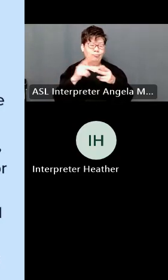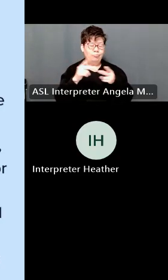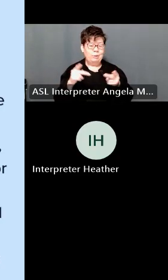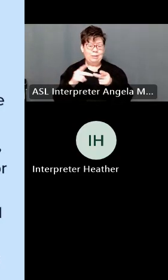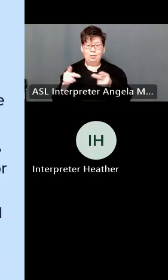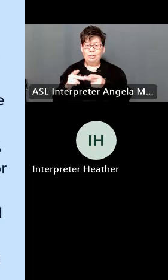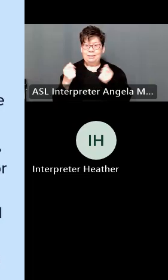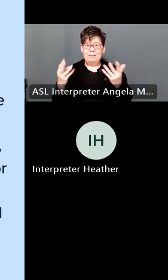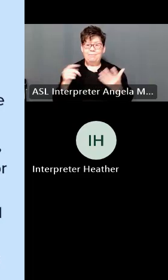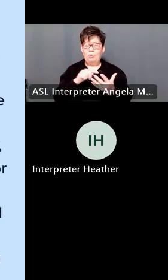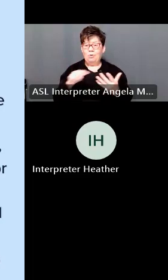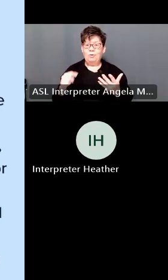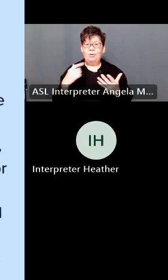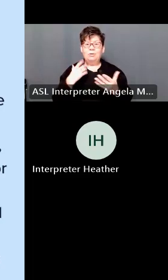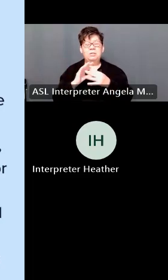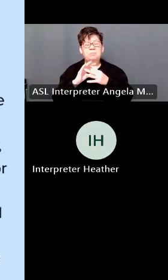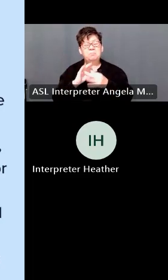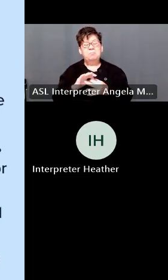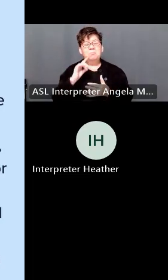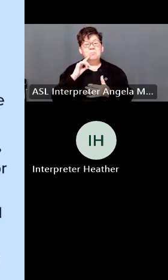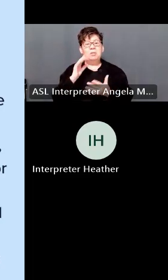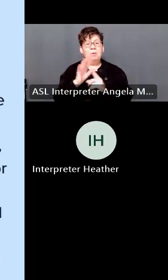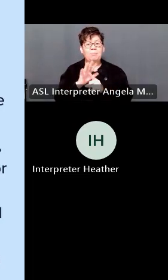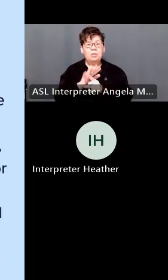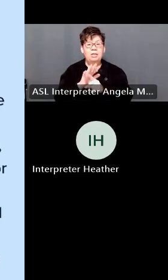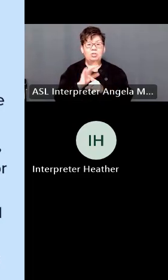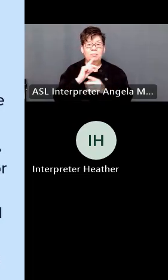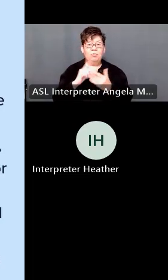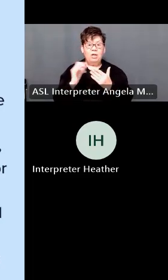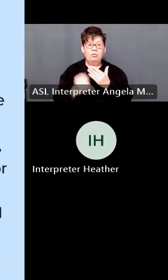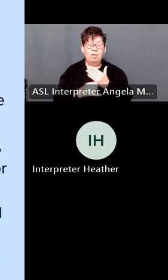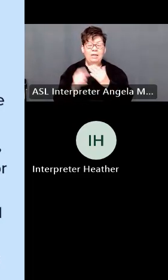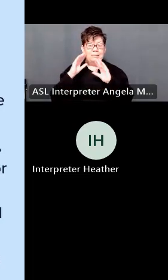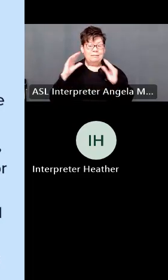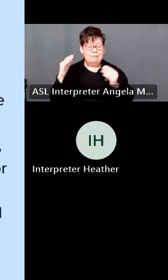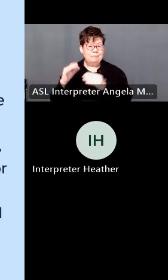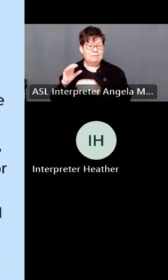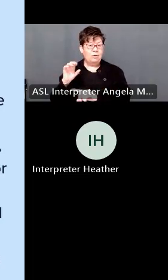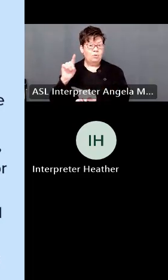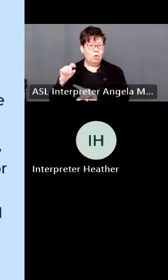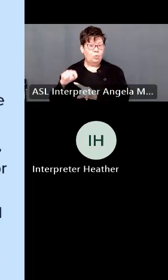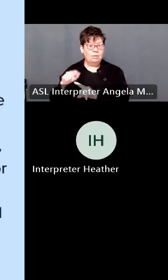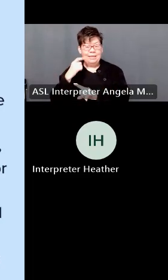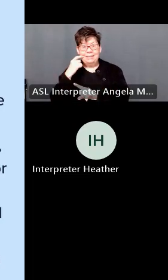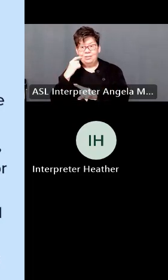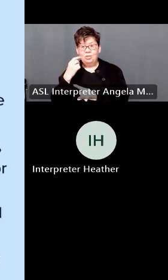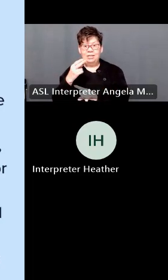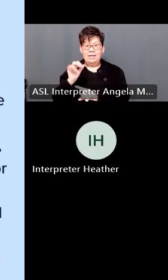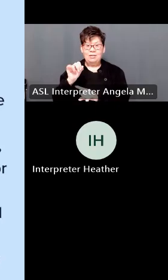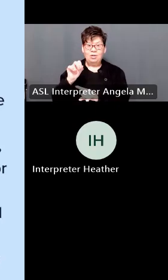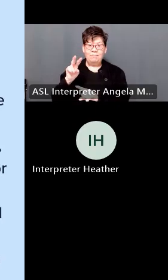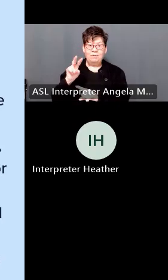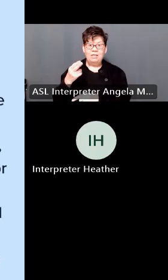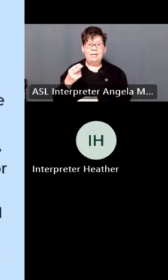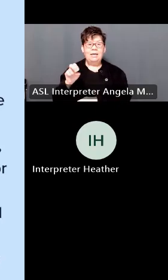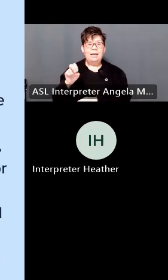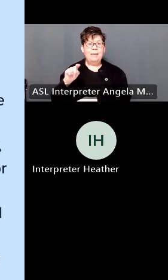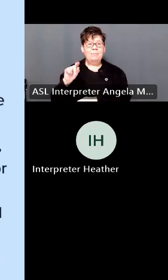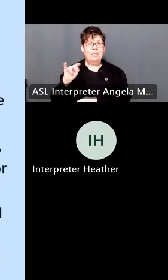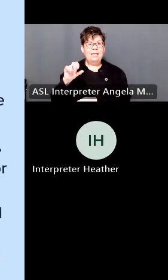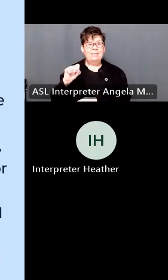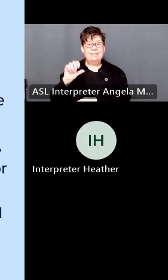to population-based projects focused on overdose addiction, HIV, hepatitis C, and carceral